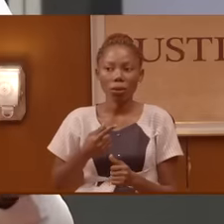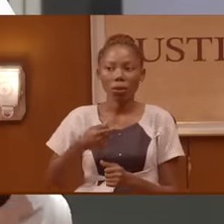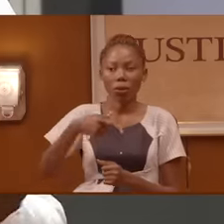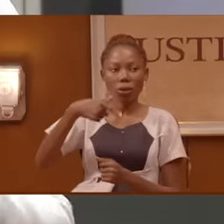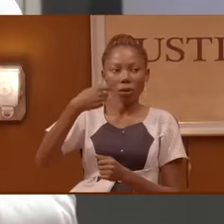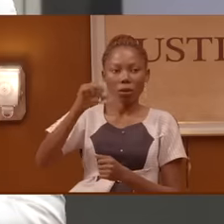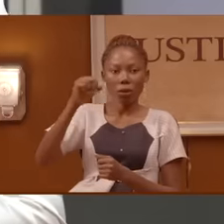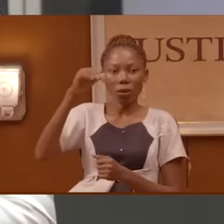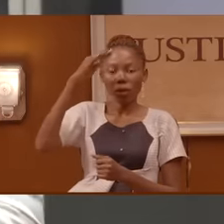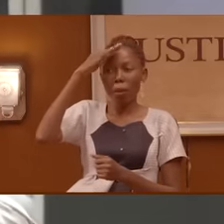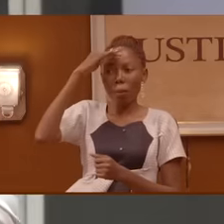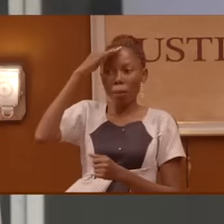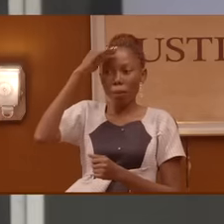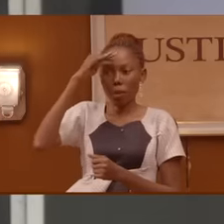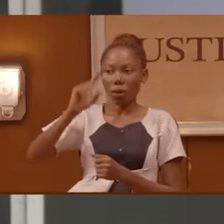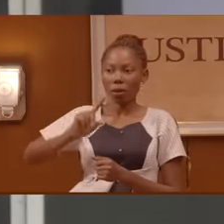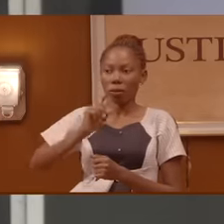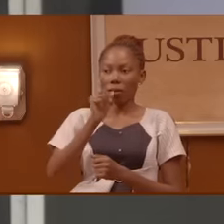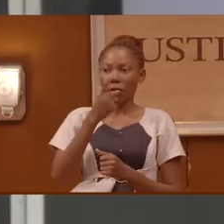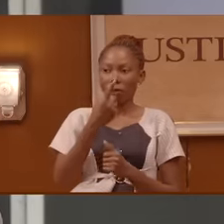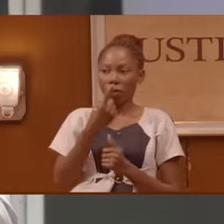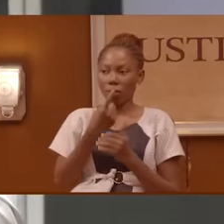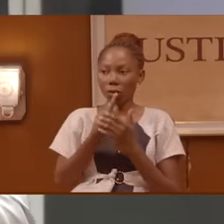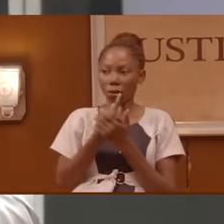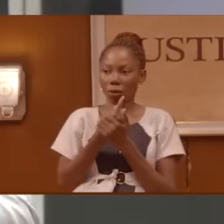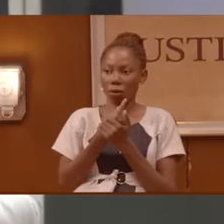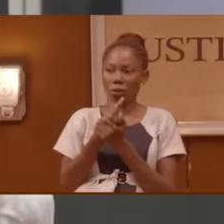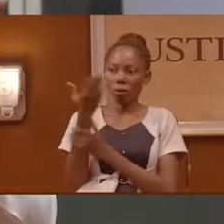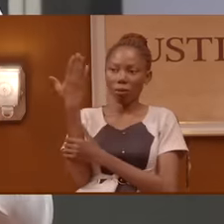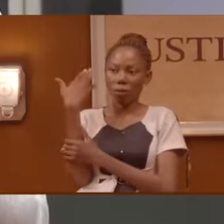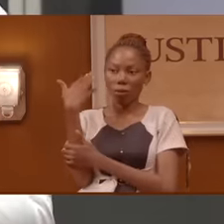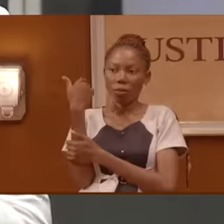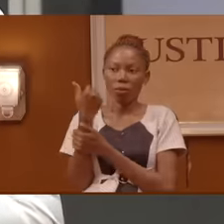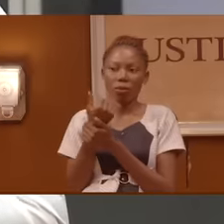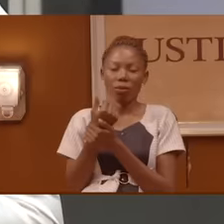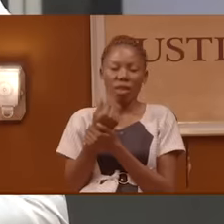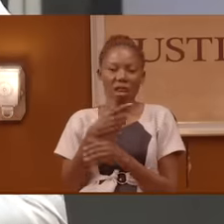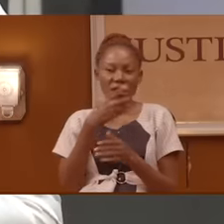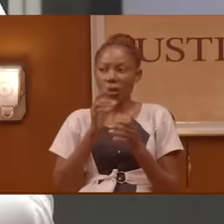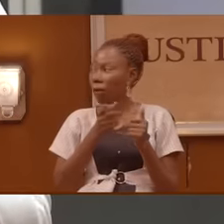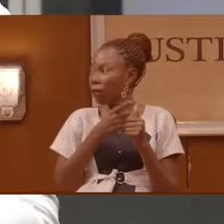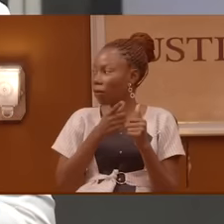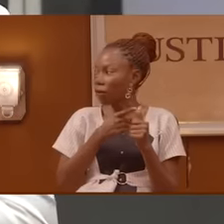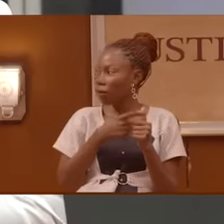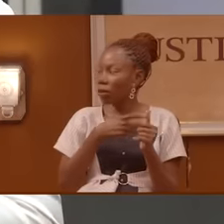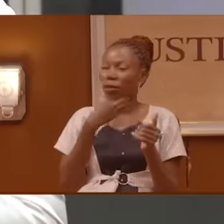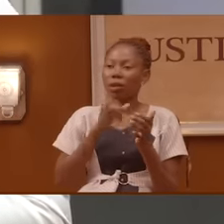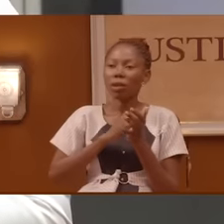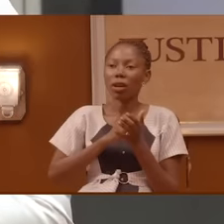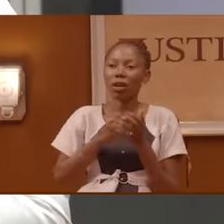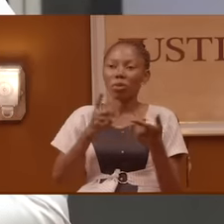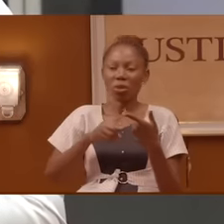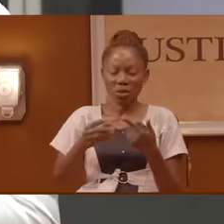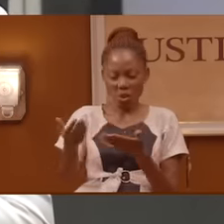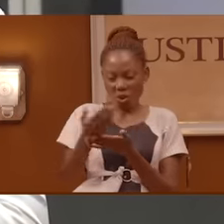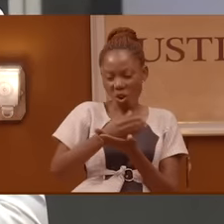name of the man that stood for me. So then I said, no, they want to take ownership of the